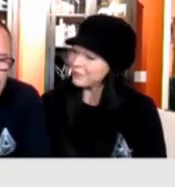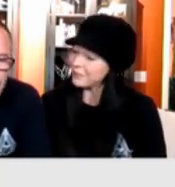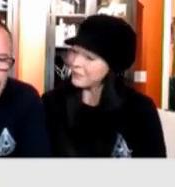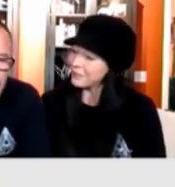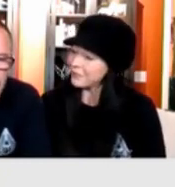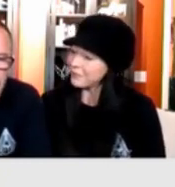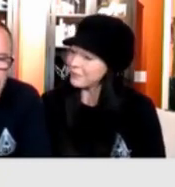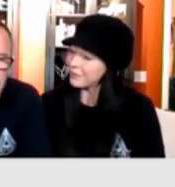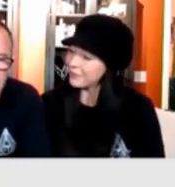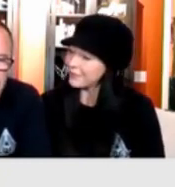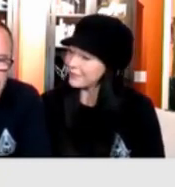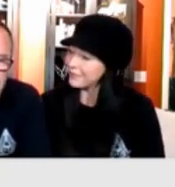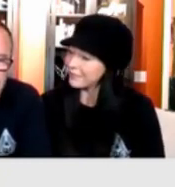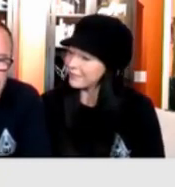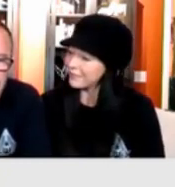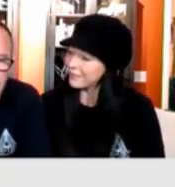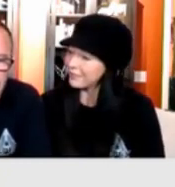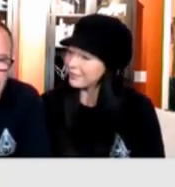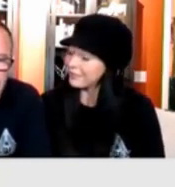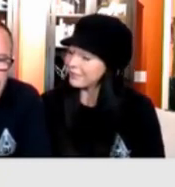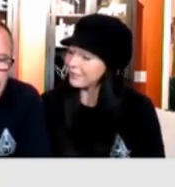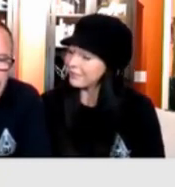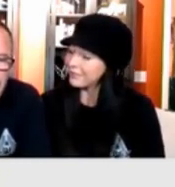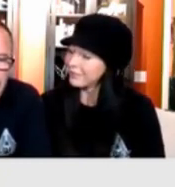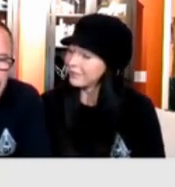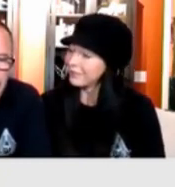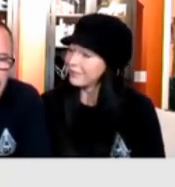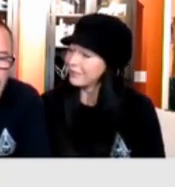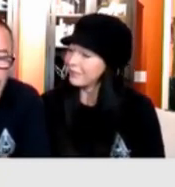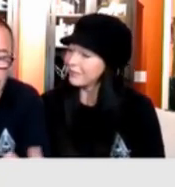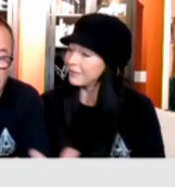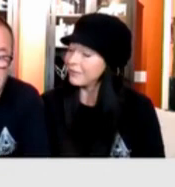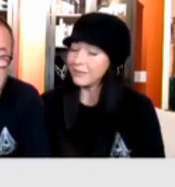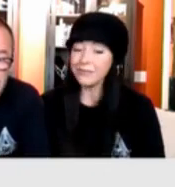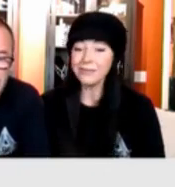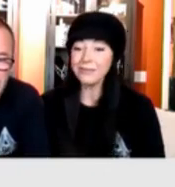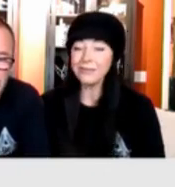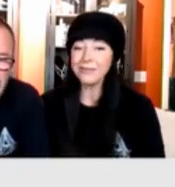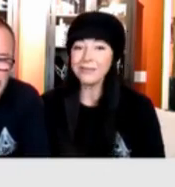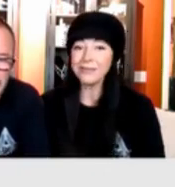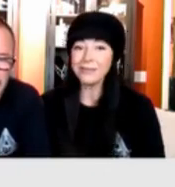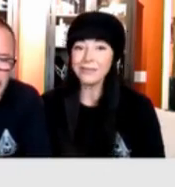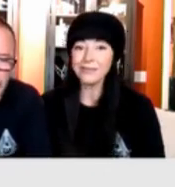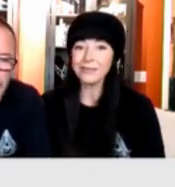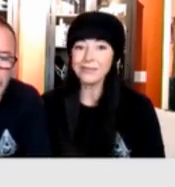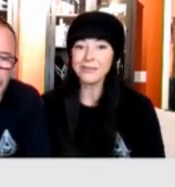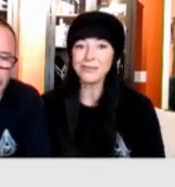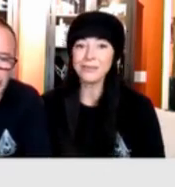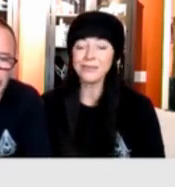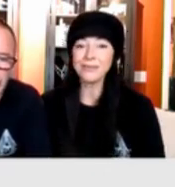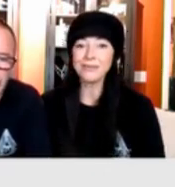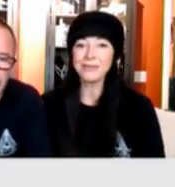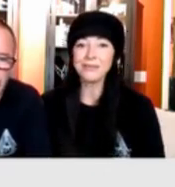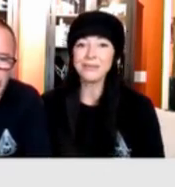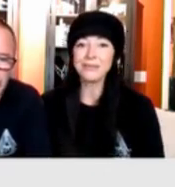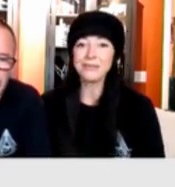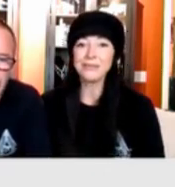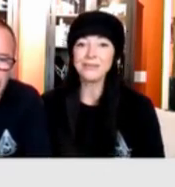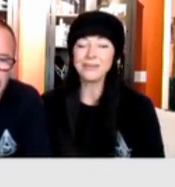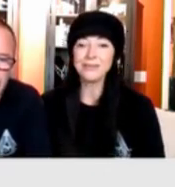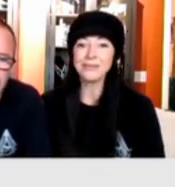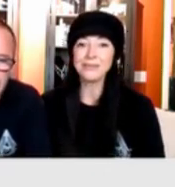Yeah, and you are the generation that we are going to be leaving the planet to, and we hope that